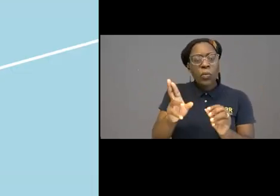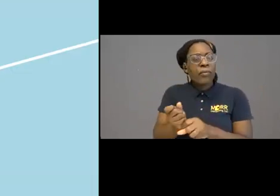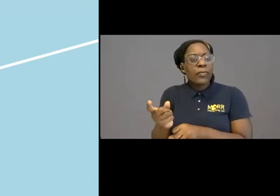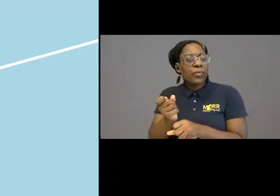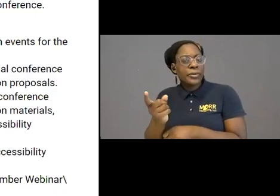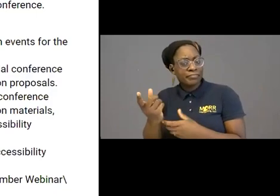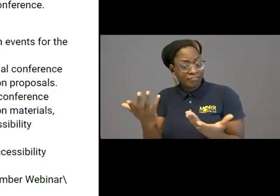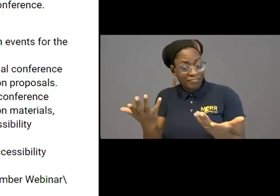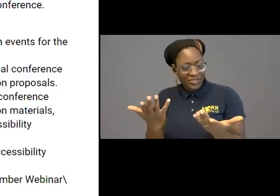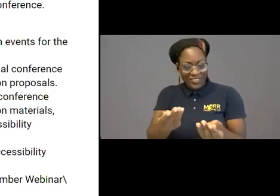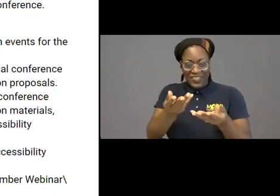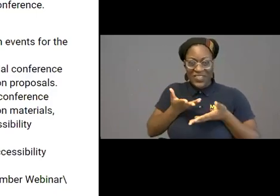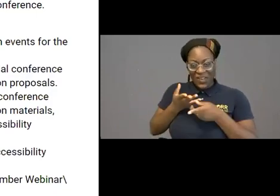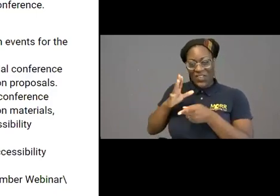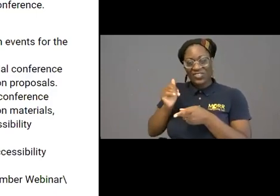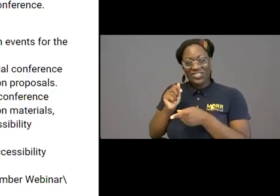events.